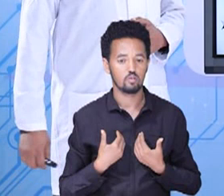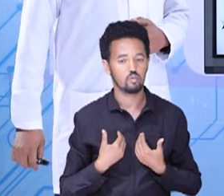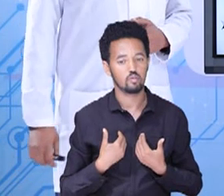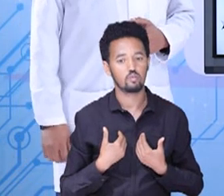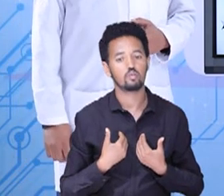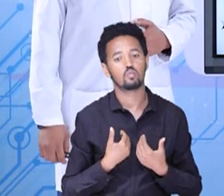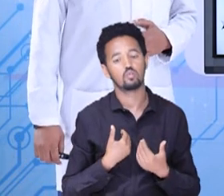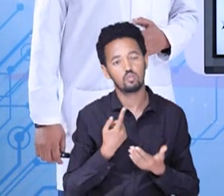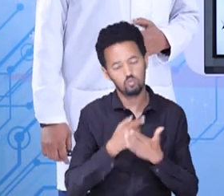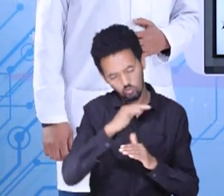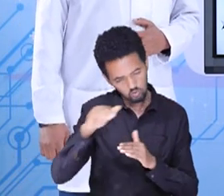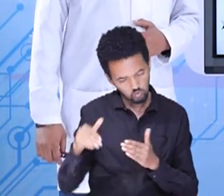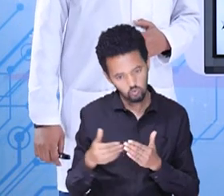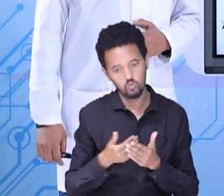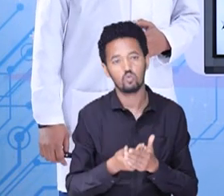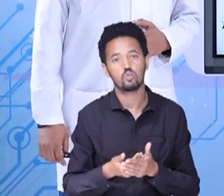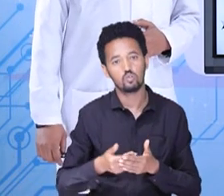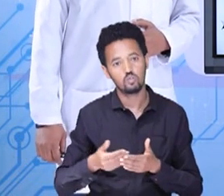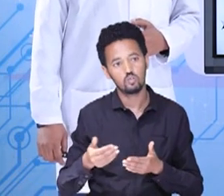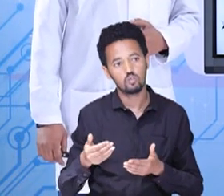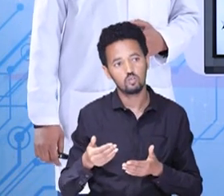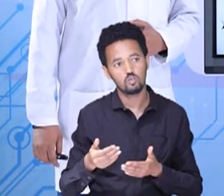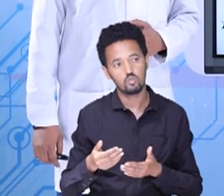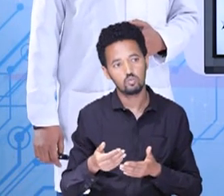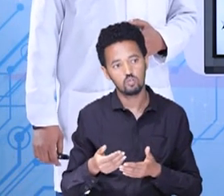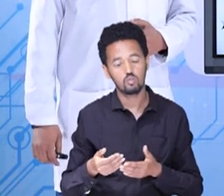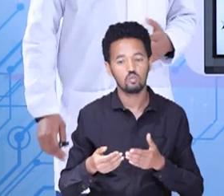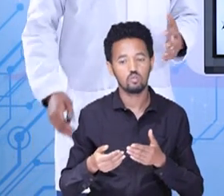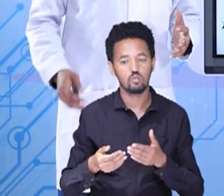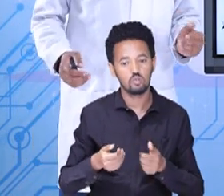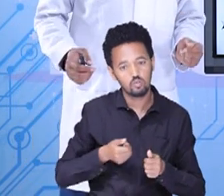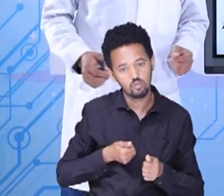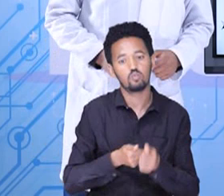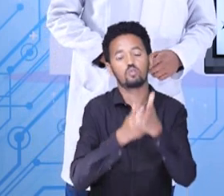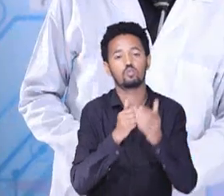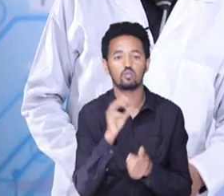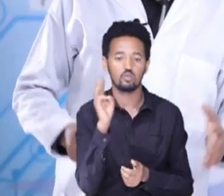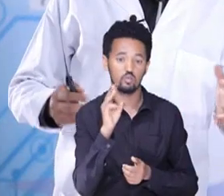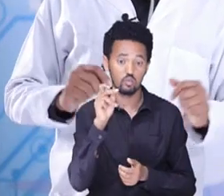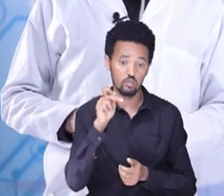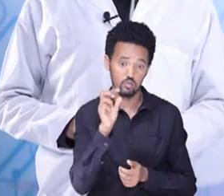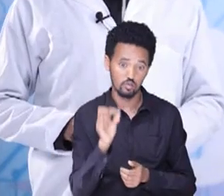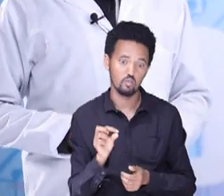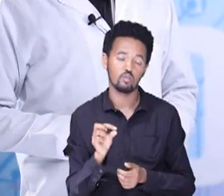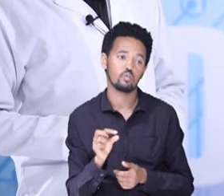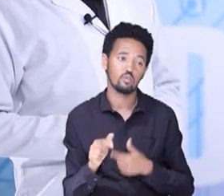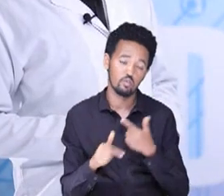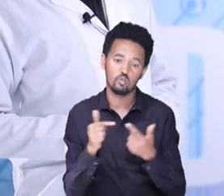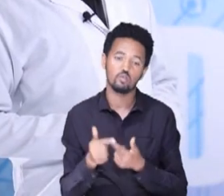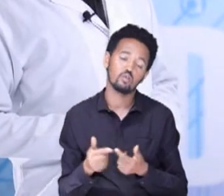This all about the influence of Britain and America. Student, the next